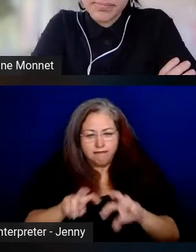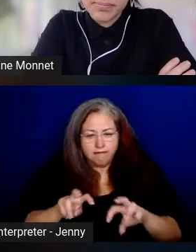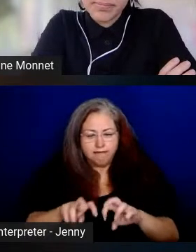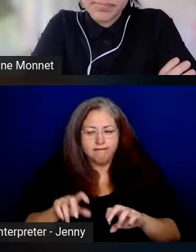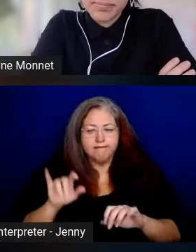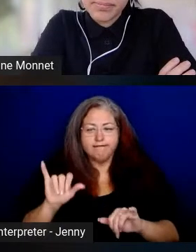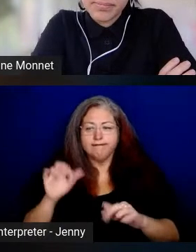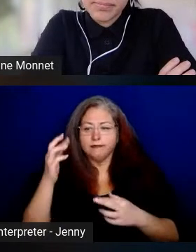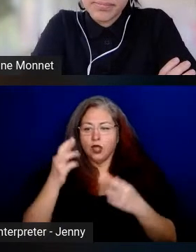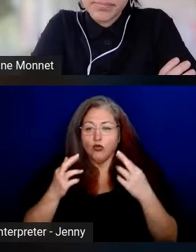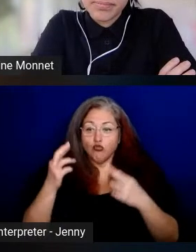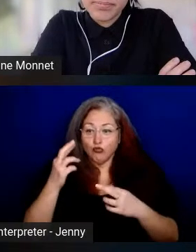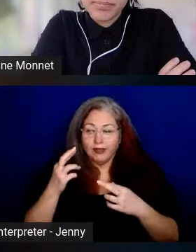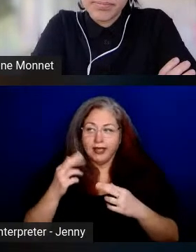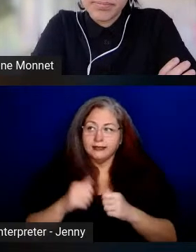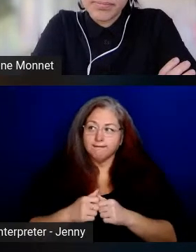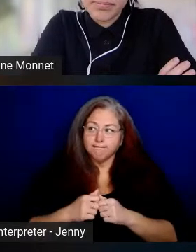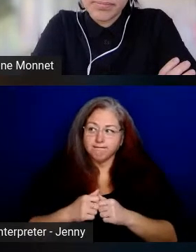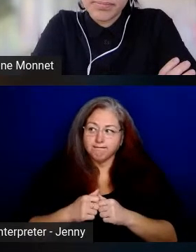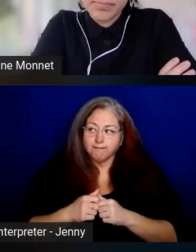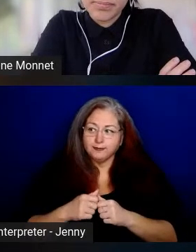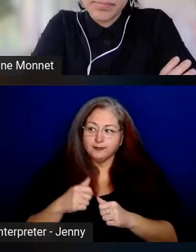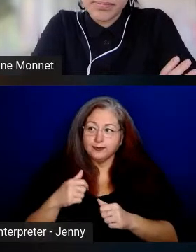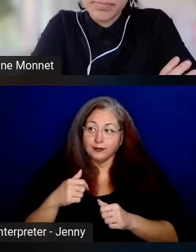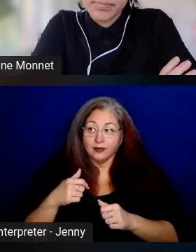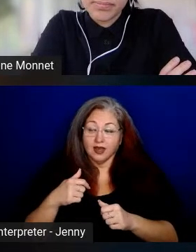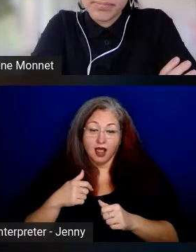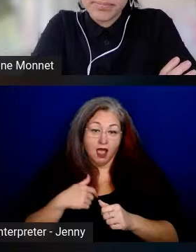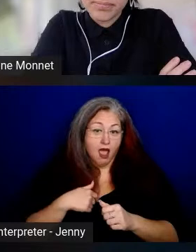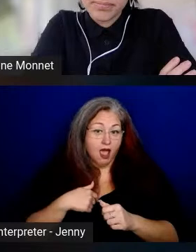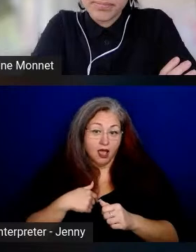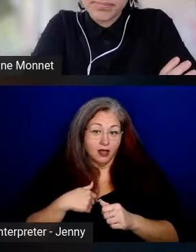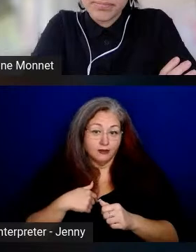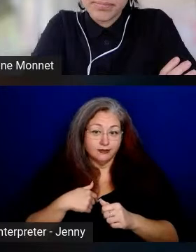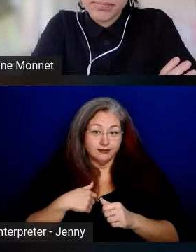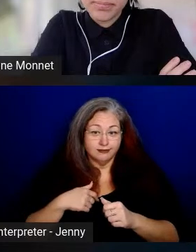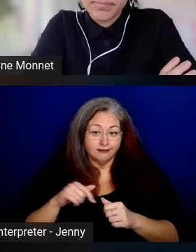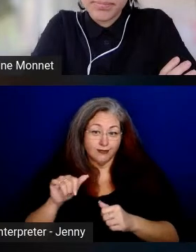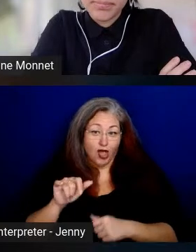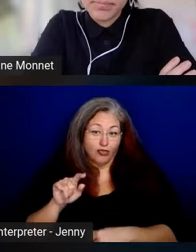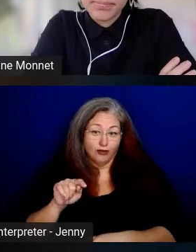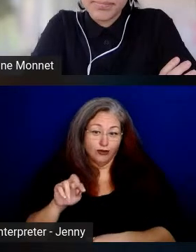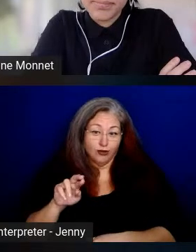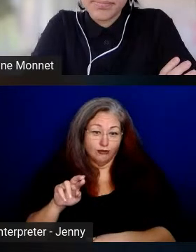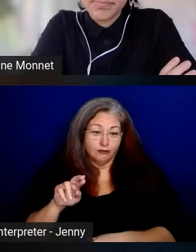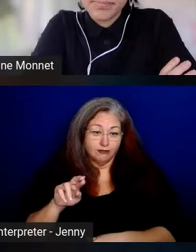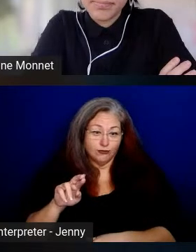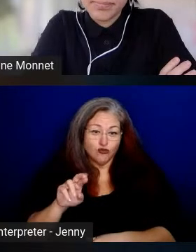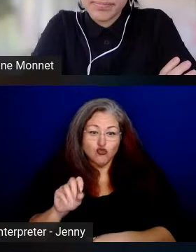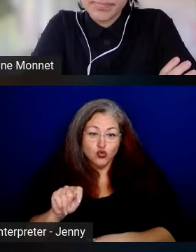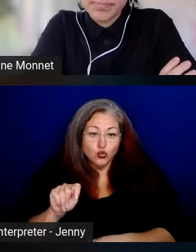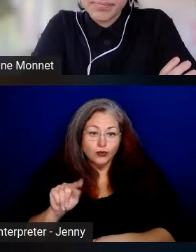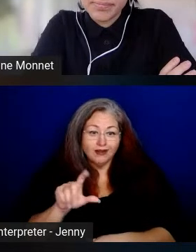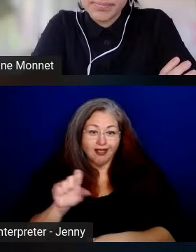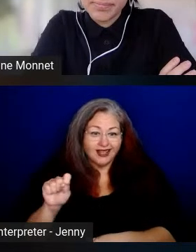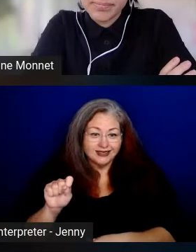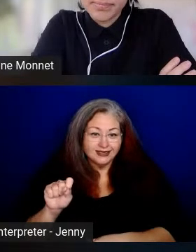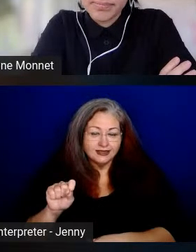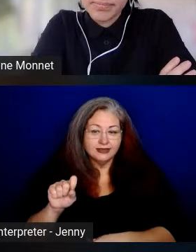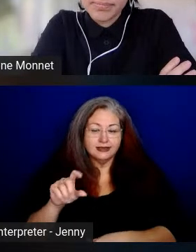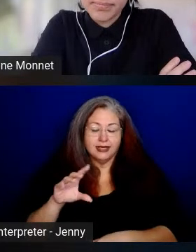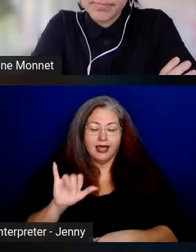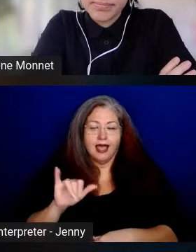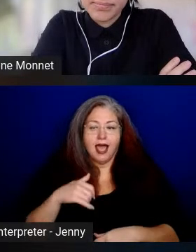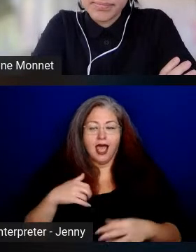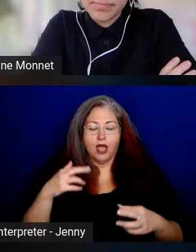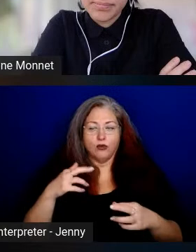I'm actually to some level also rootless. And really started to also resonate with the